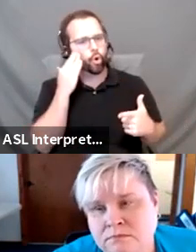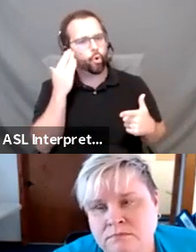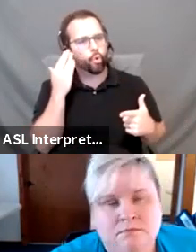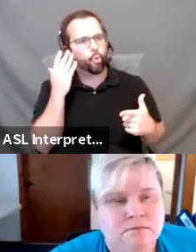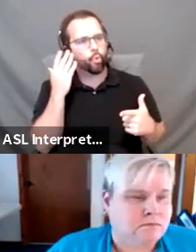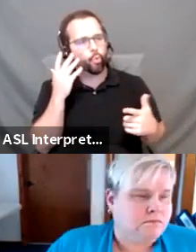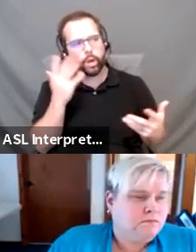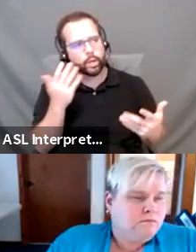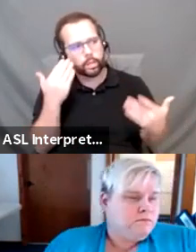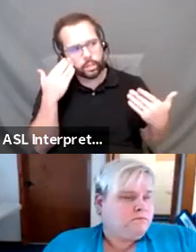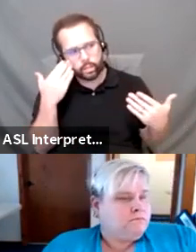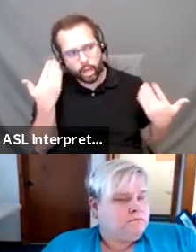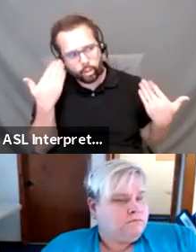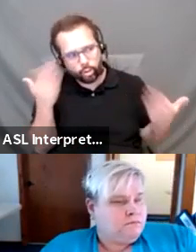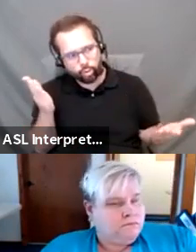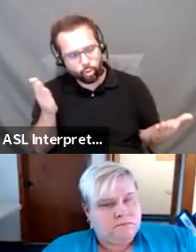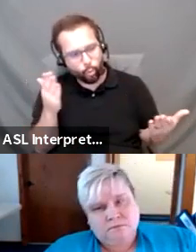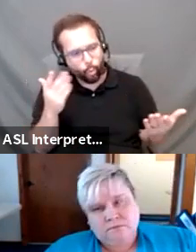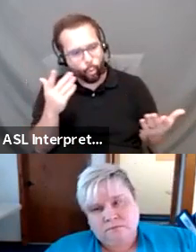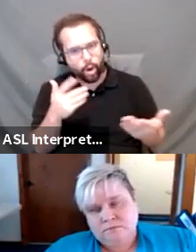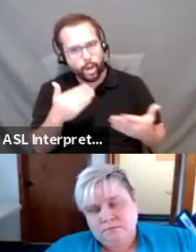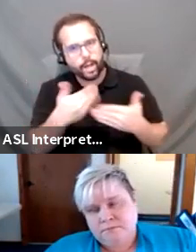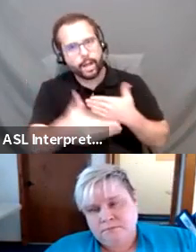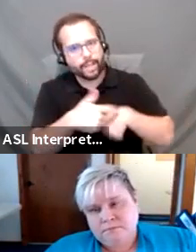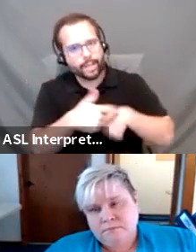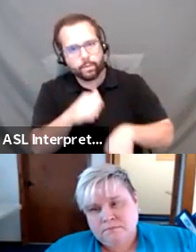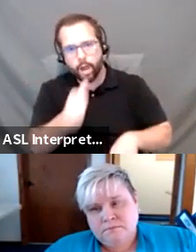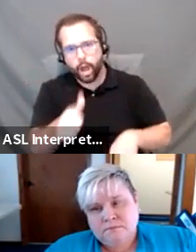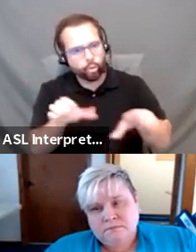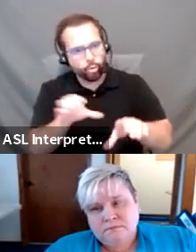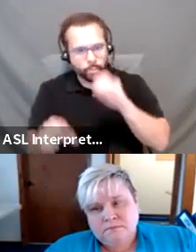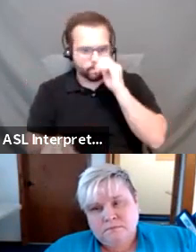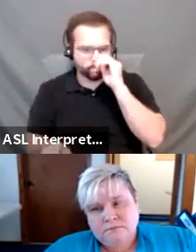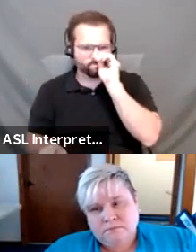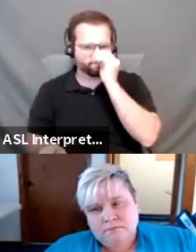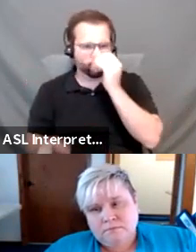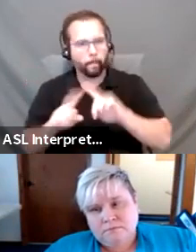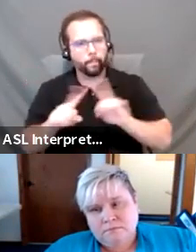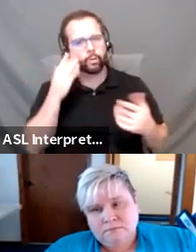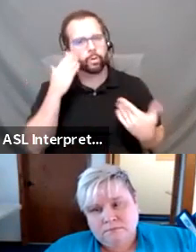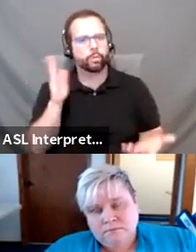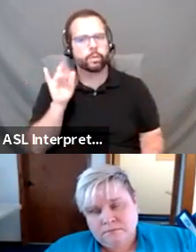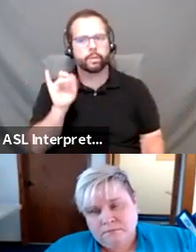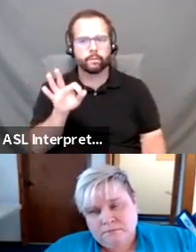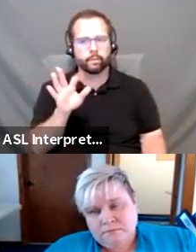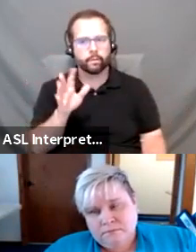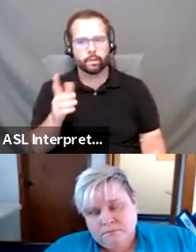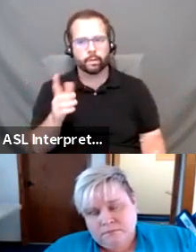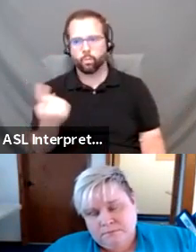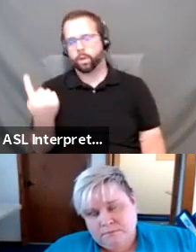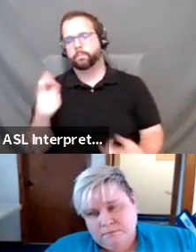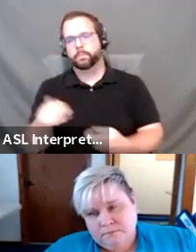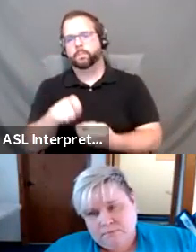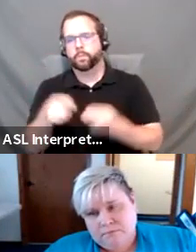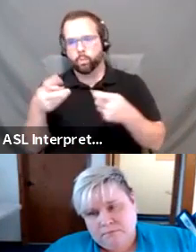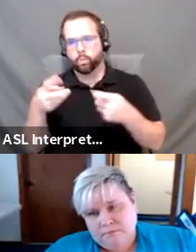ideas about what to do without physically being able to look at their device and see what's going on. But I don't know if there's a particular way to invite